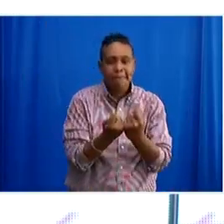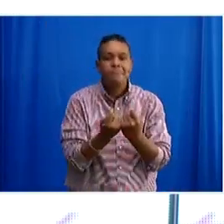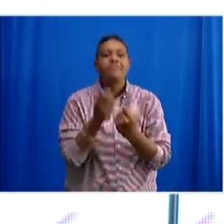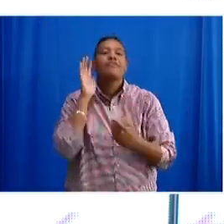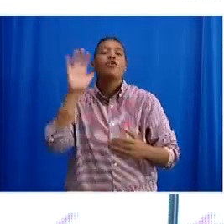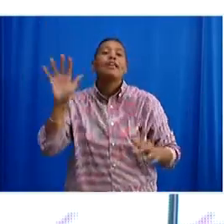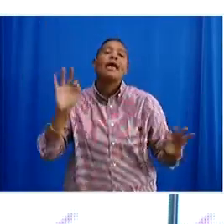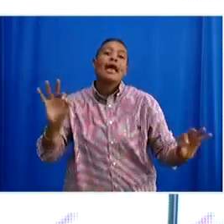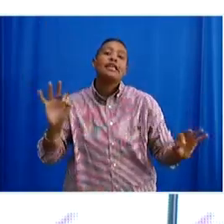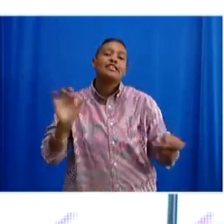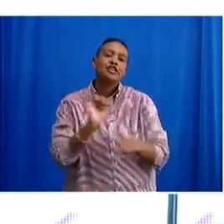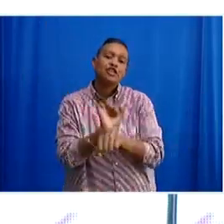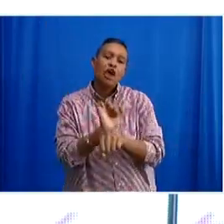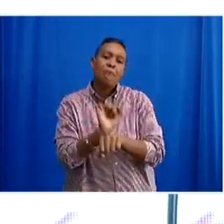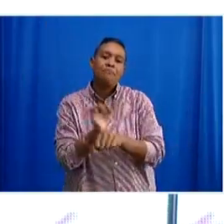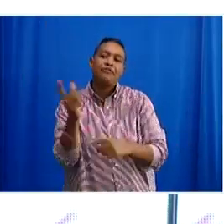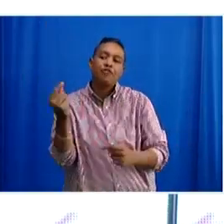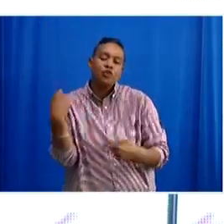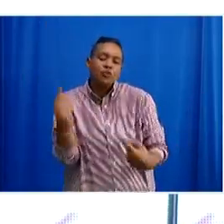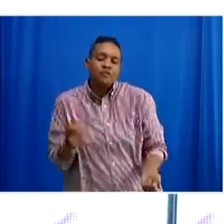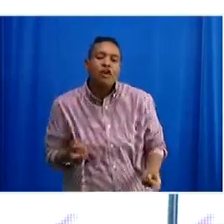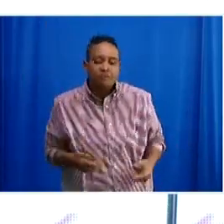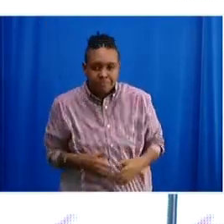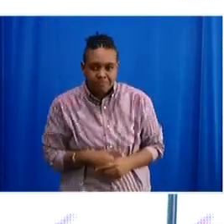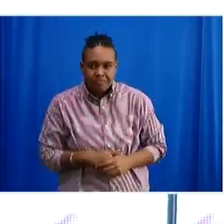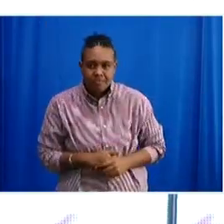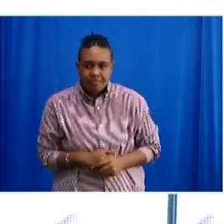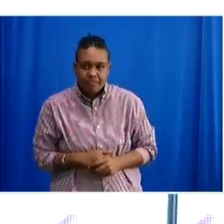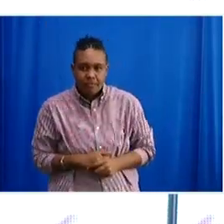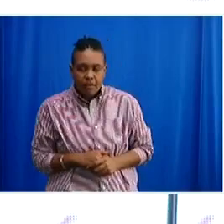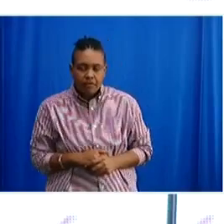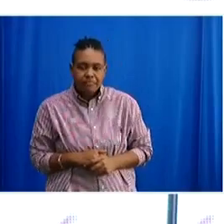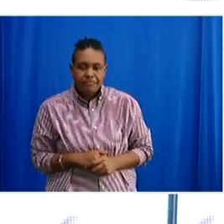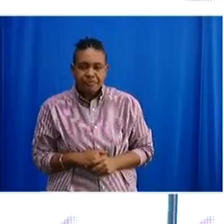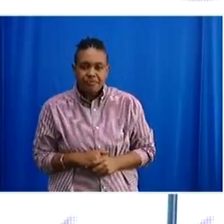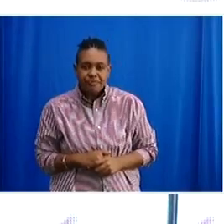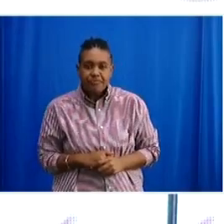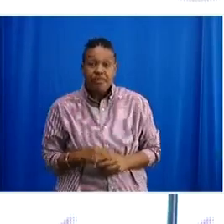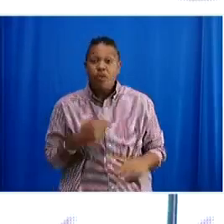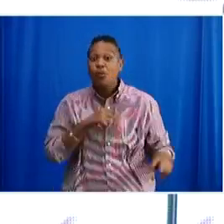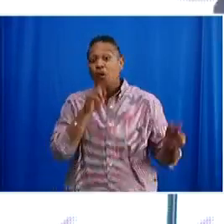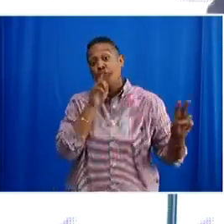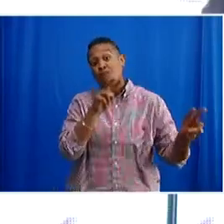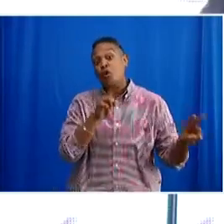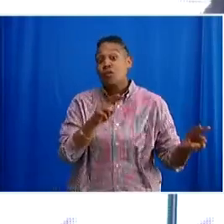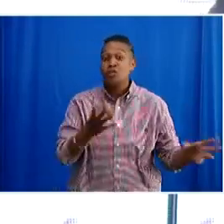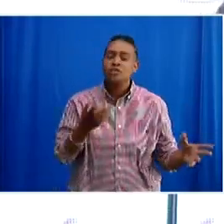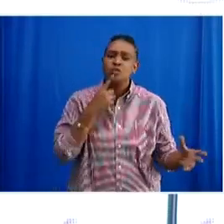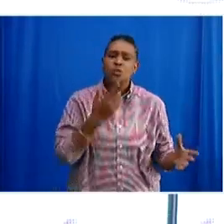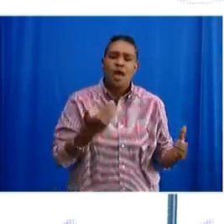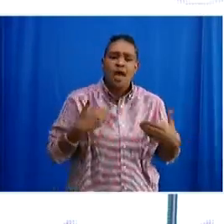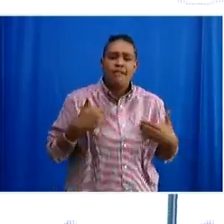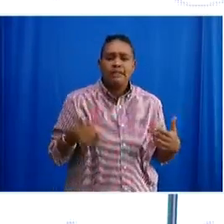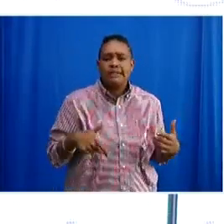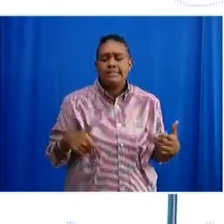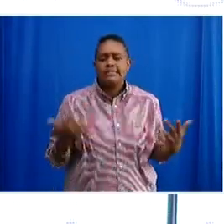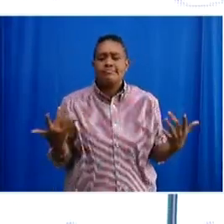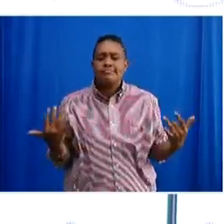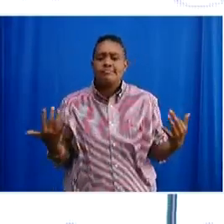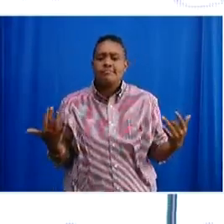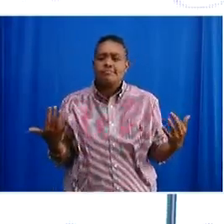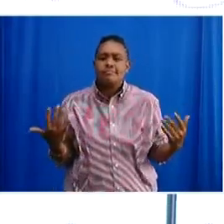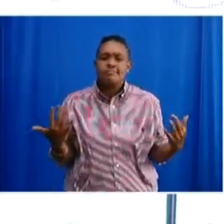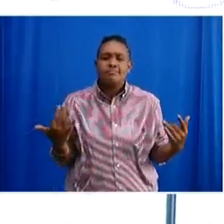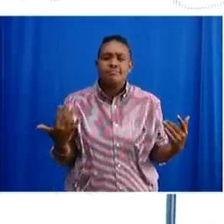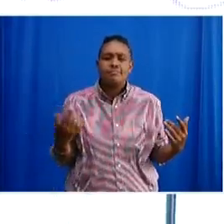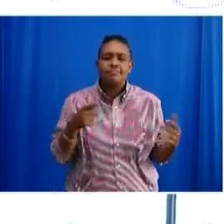the excellent job that they have done. And so as we look forward to hosting this